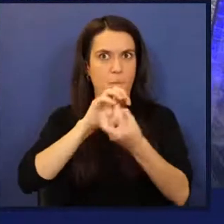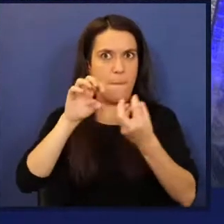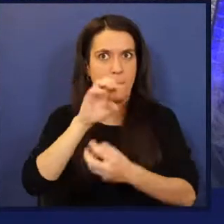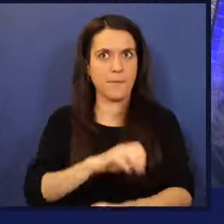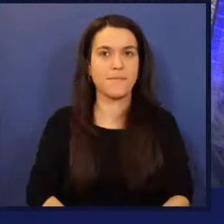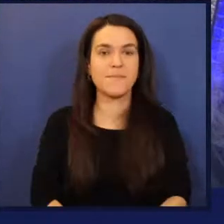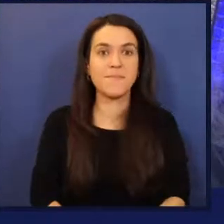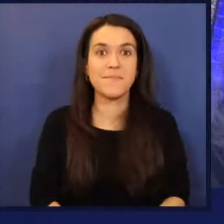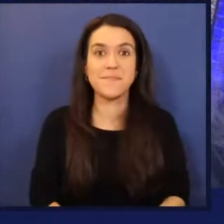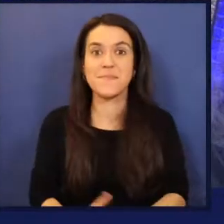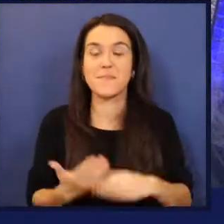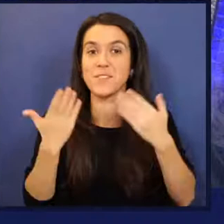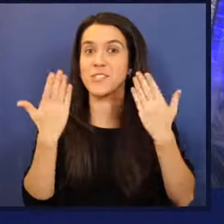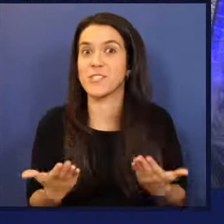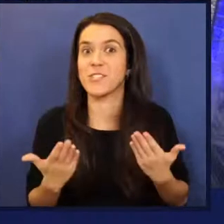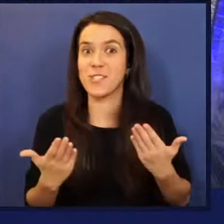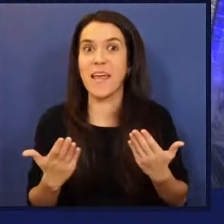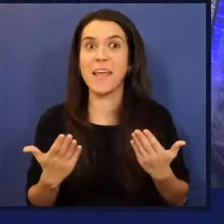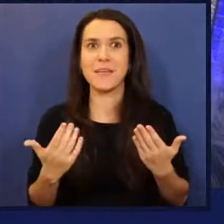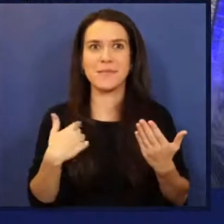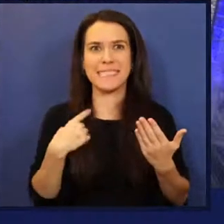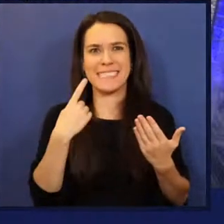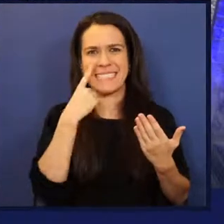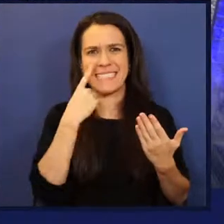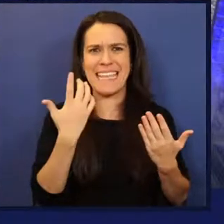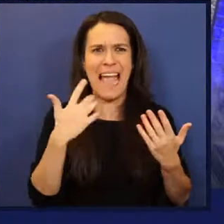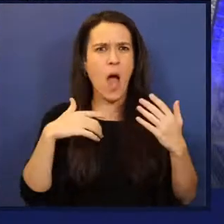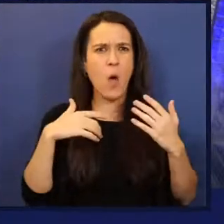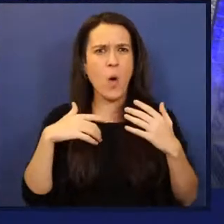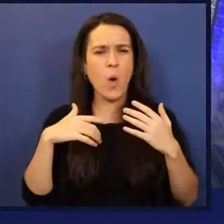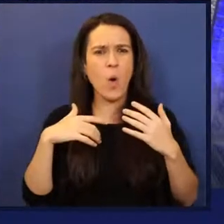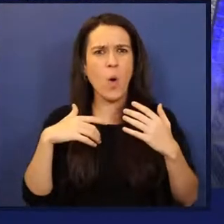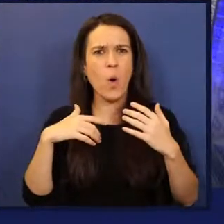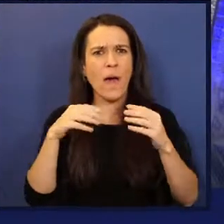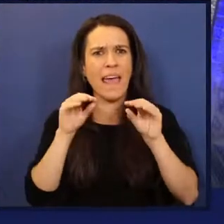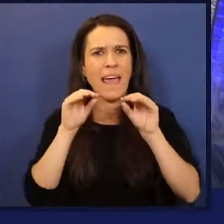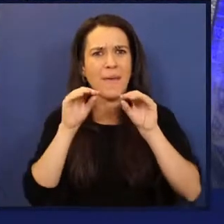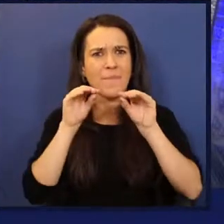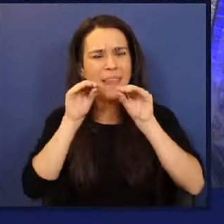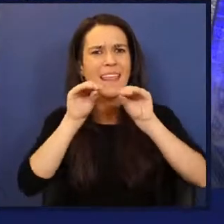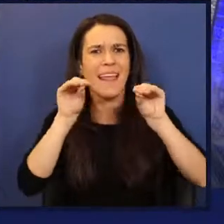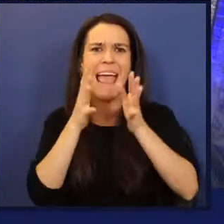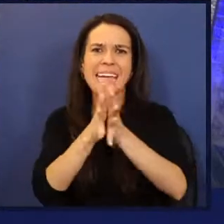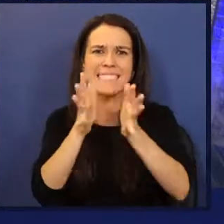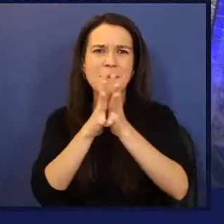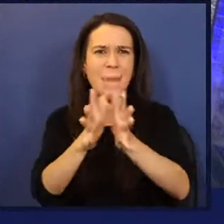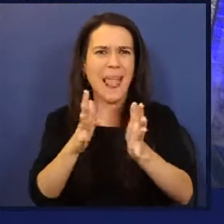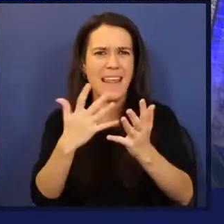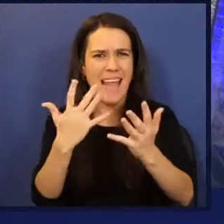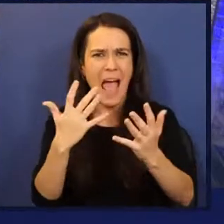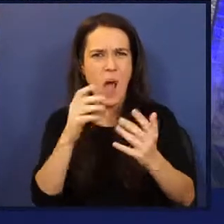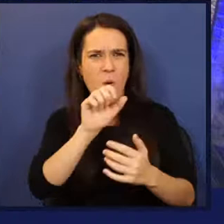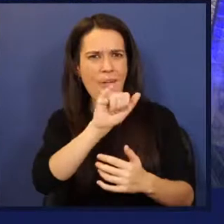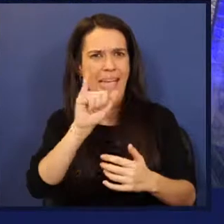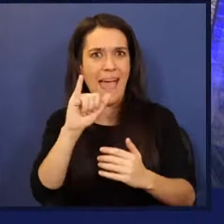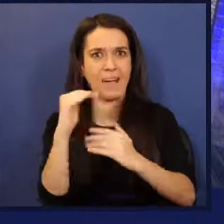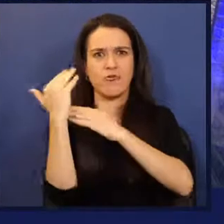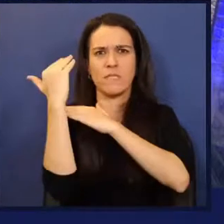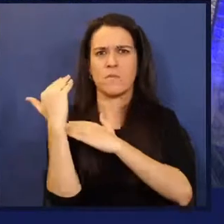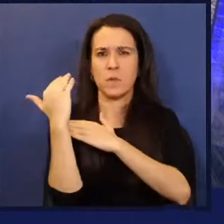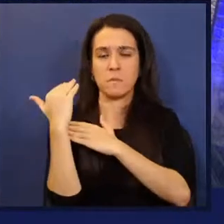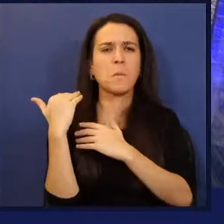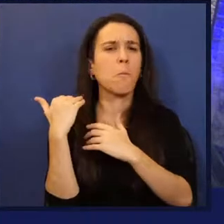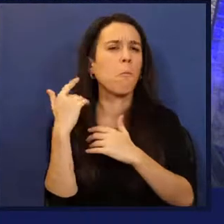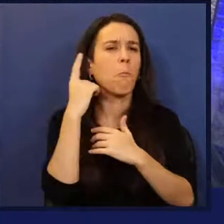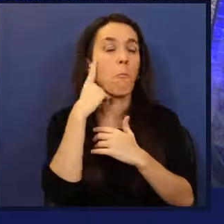going to talk about how do you actually explain this black box of AI. It's pretty advanced stuff, but it's very, very useful to use that in